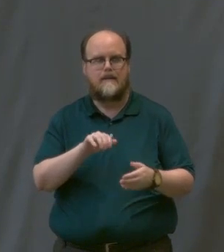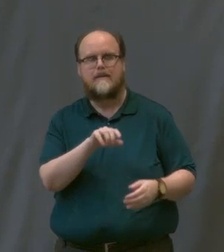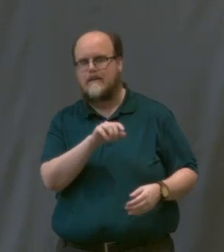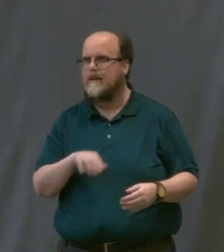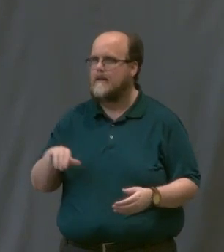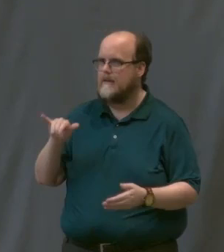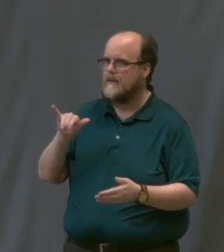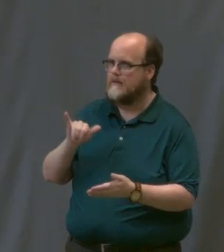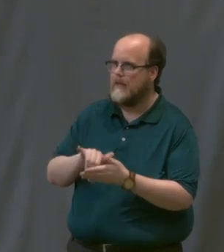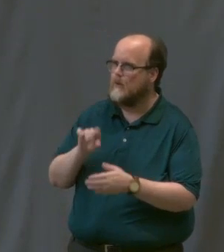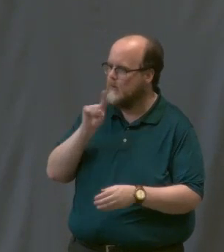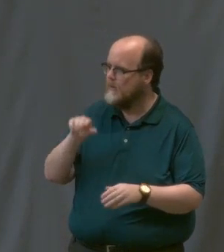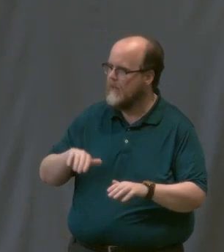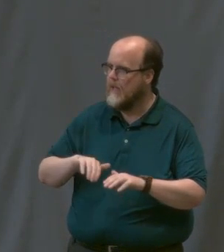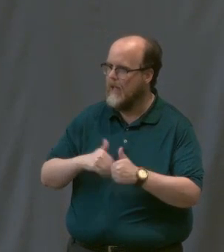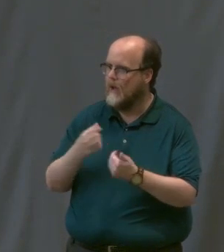Say what?